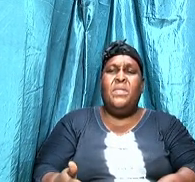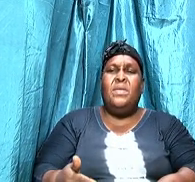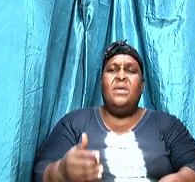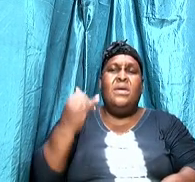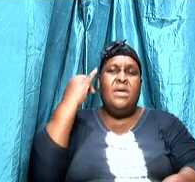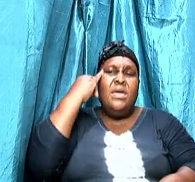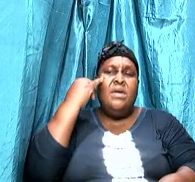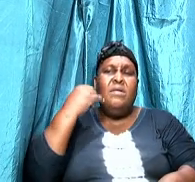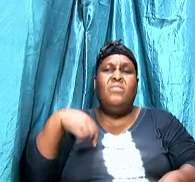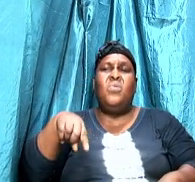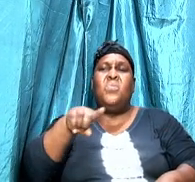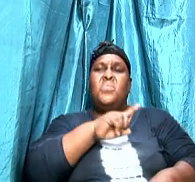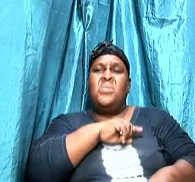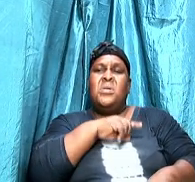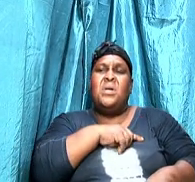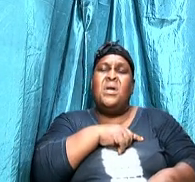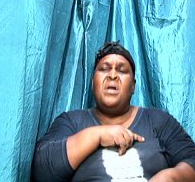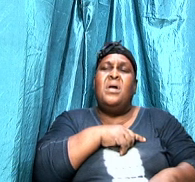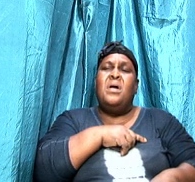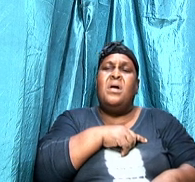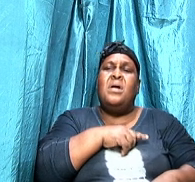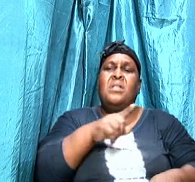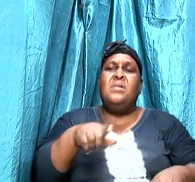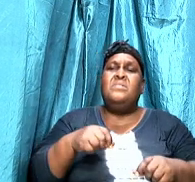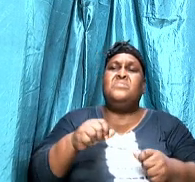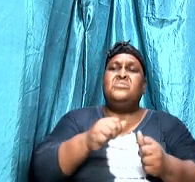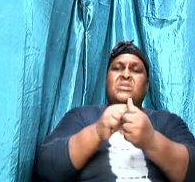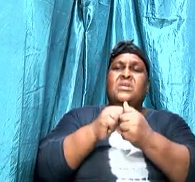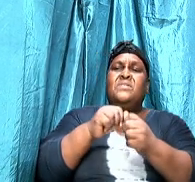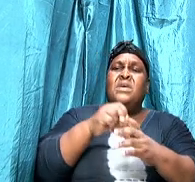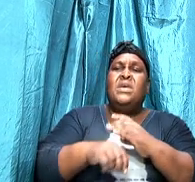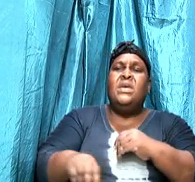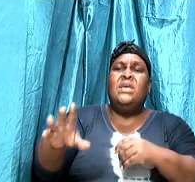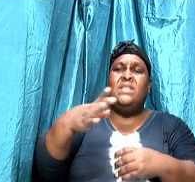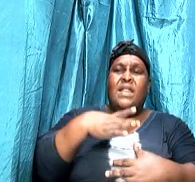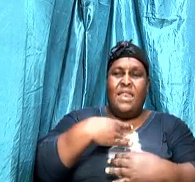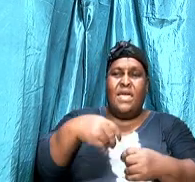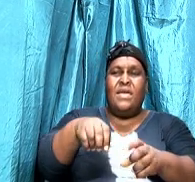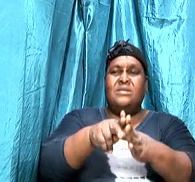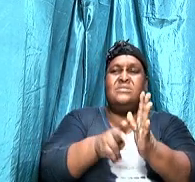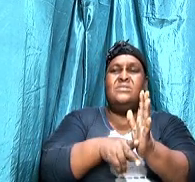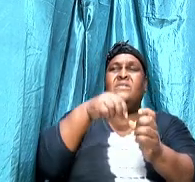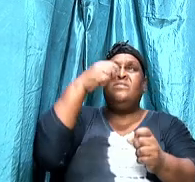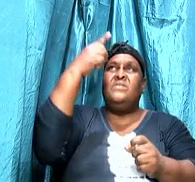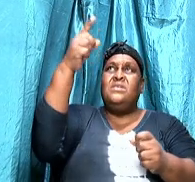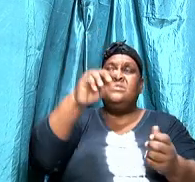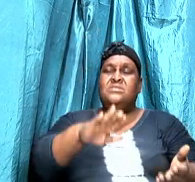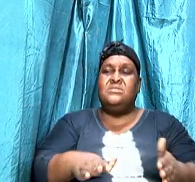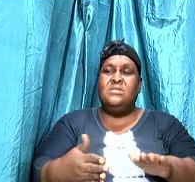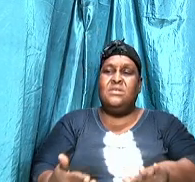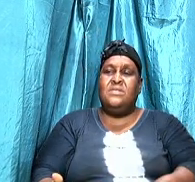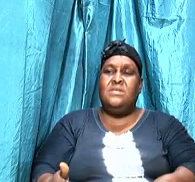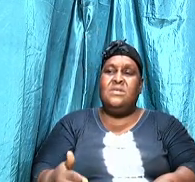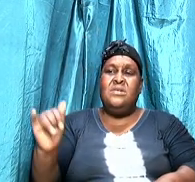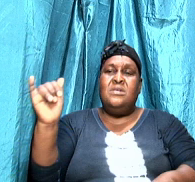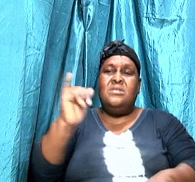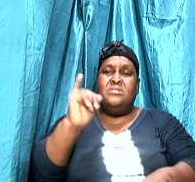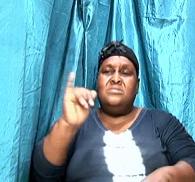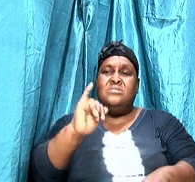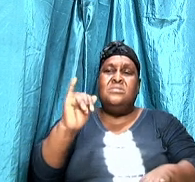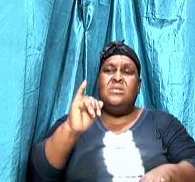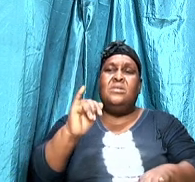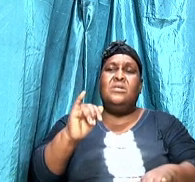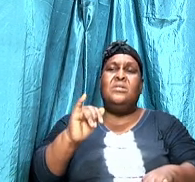death, we shall also be in the likeness of his resurrection. And this is an interesting